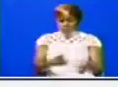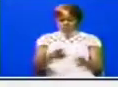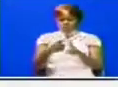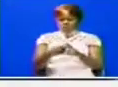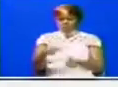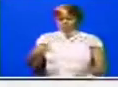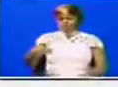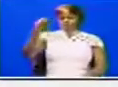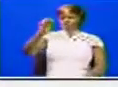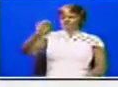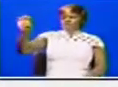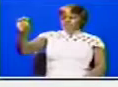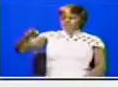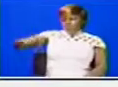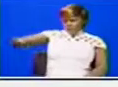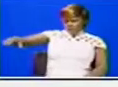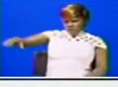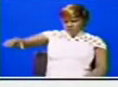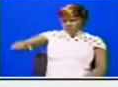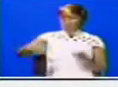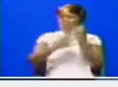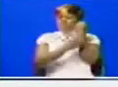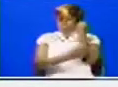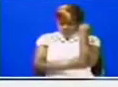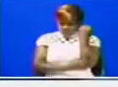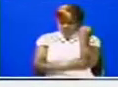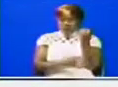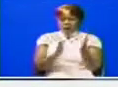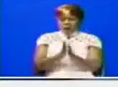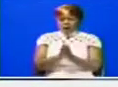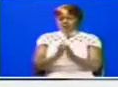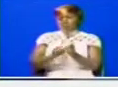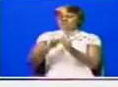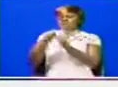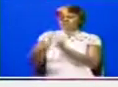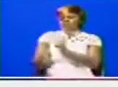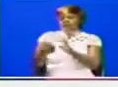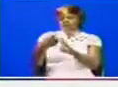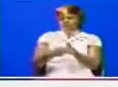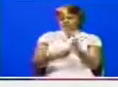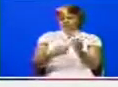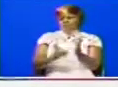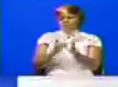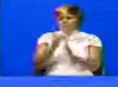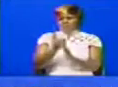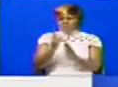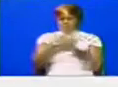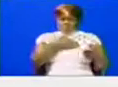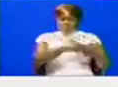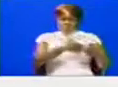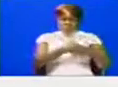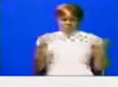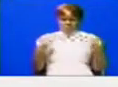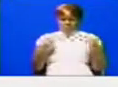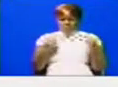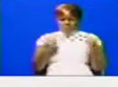the northeastern counties, which are still poverty-stricken and far from development. We often say pneumonia often